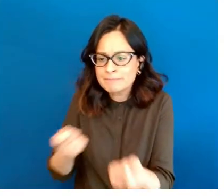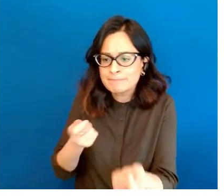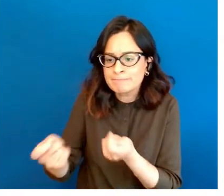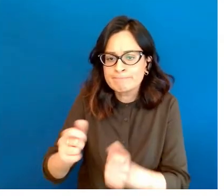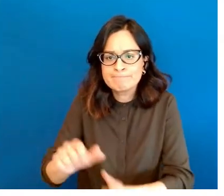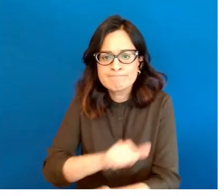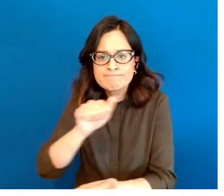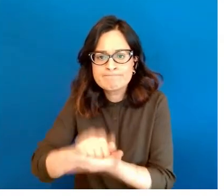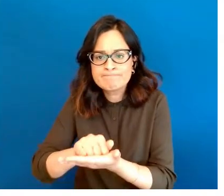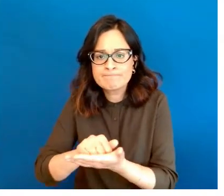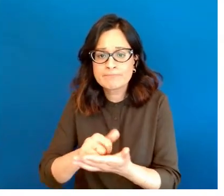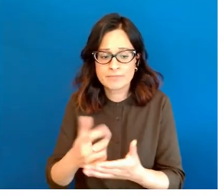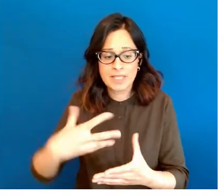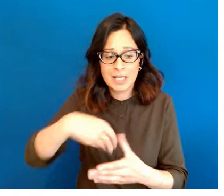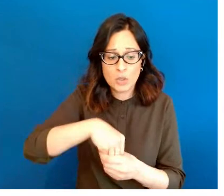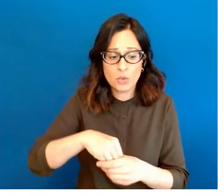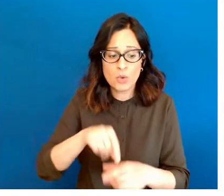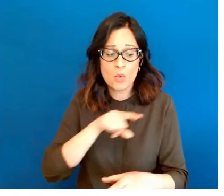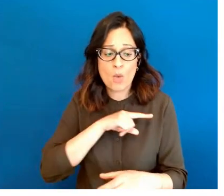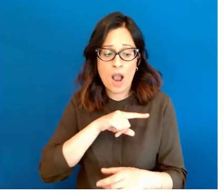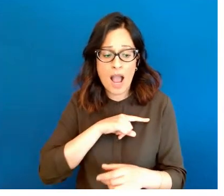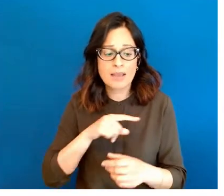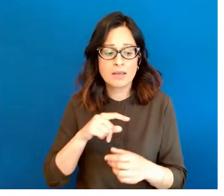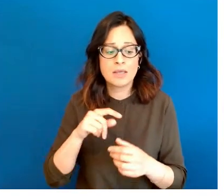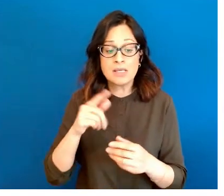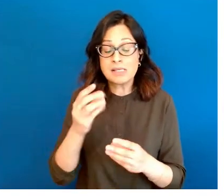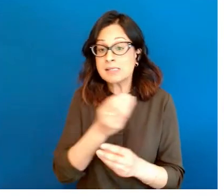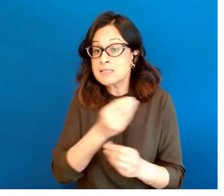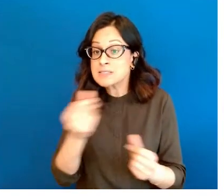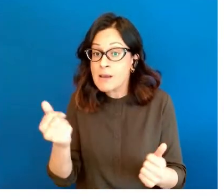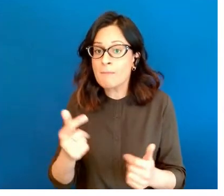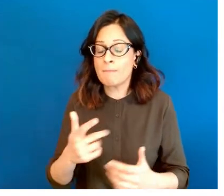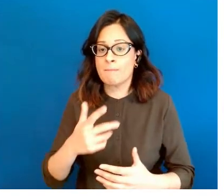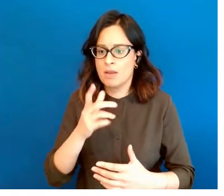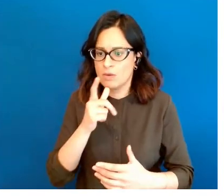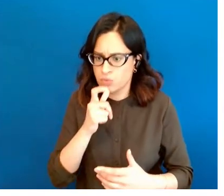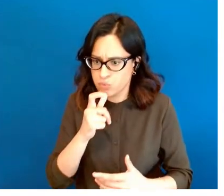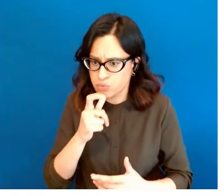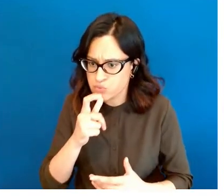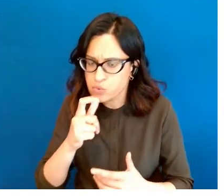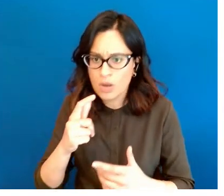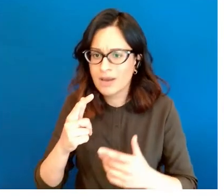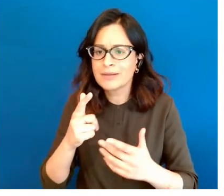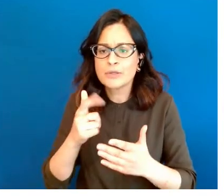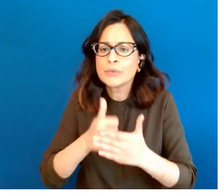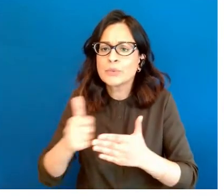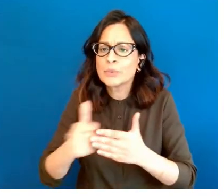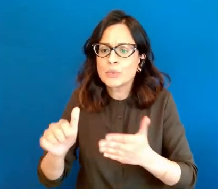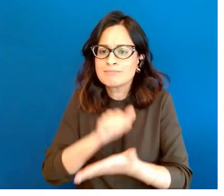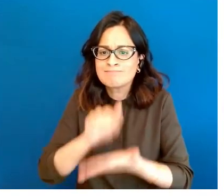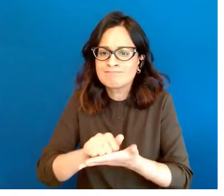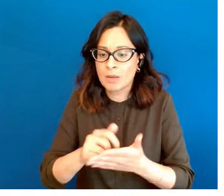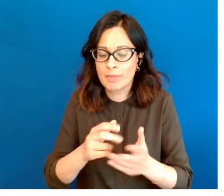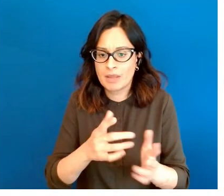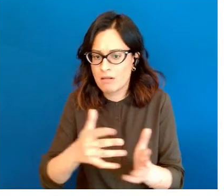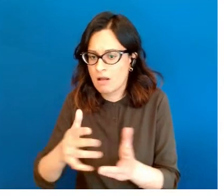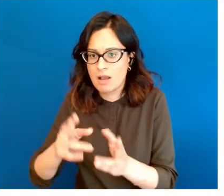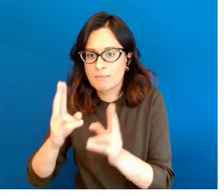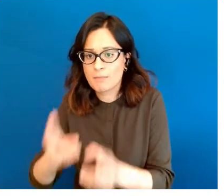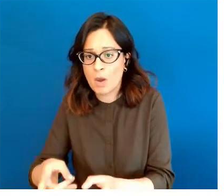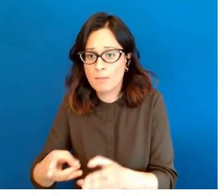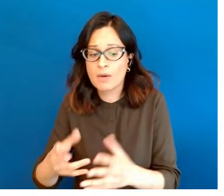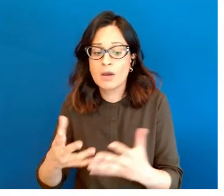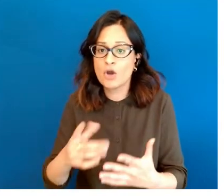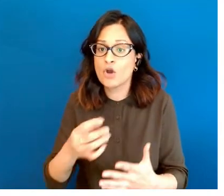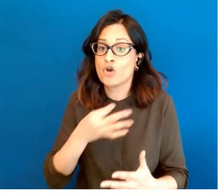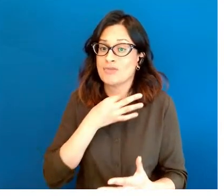including overuse of salbutamol in the days leading up to death. So poorly controlled asthma seems to be a risk factor and a mode of death in these patients.